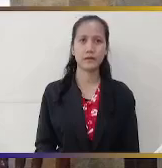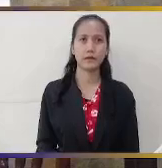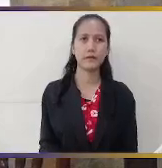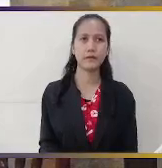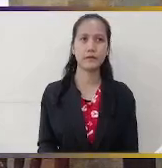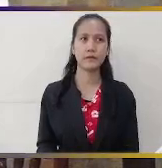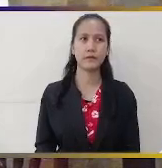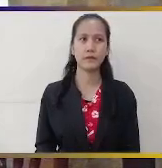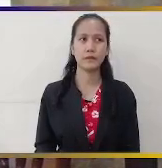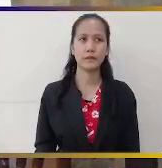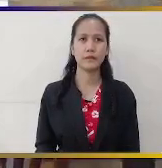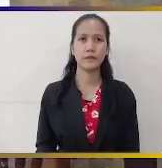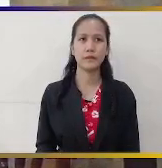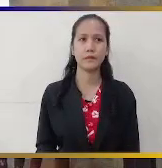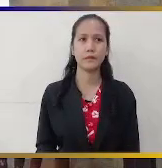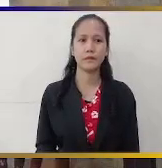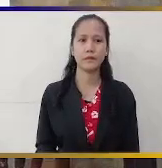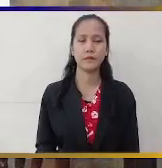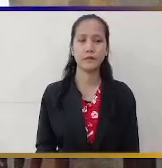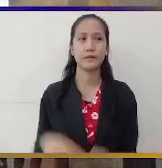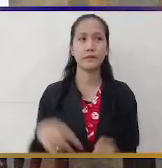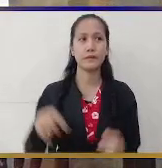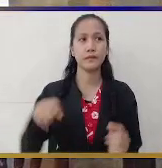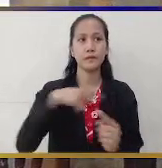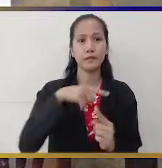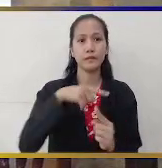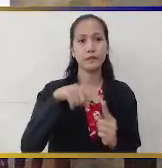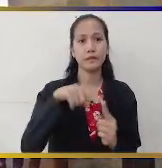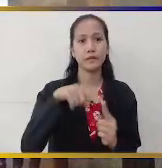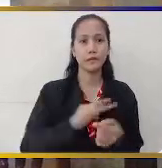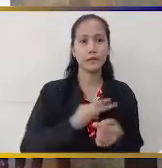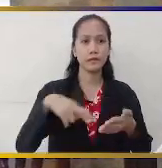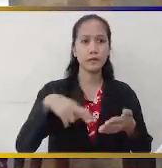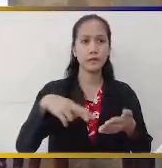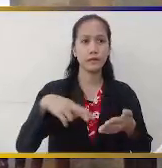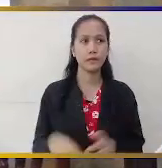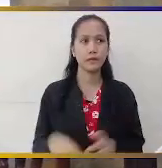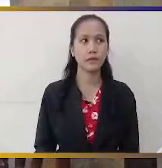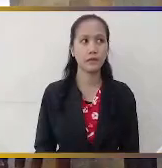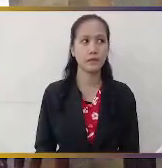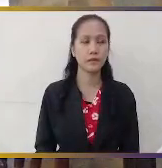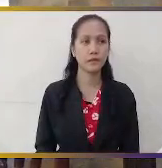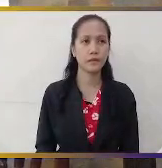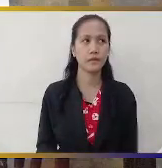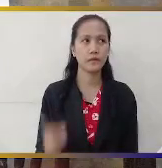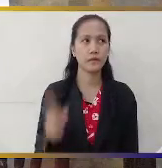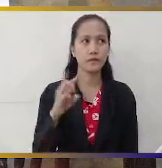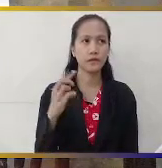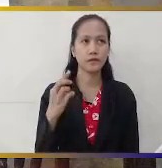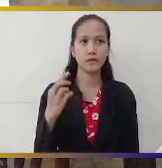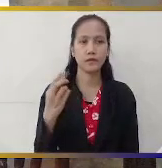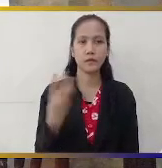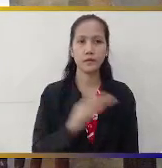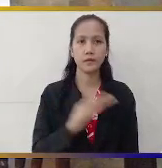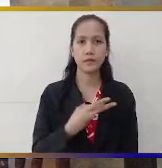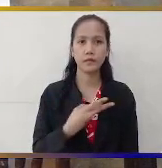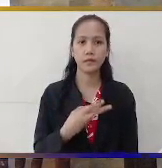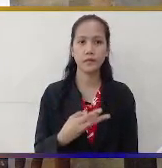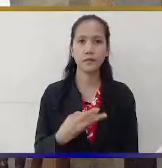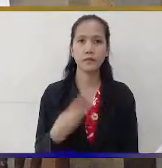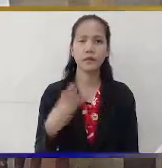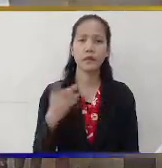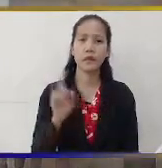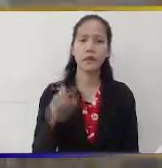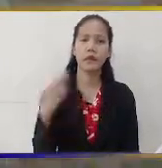listening? Amen. When we reap what we sow, it's because we